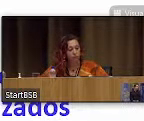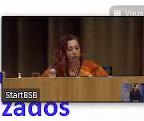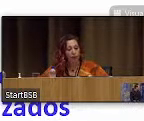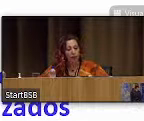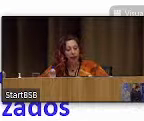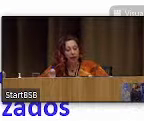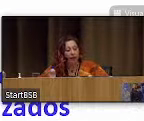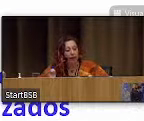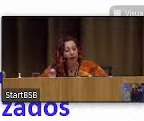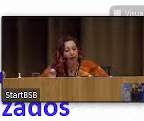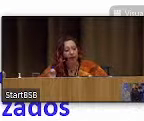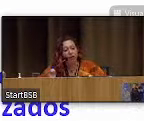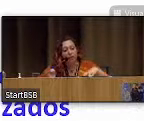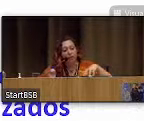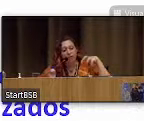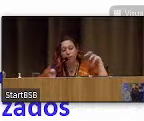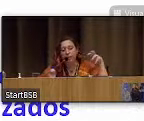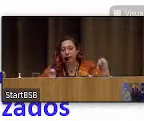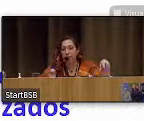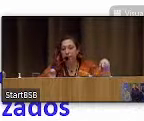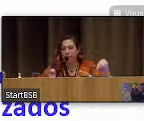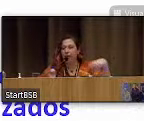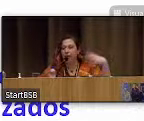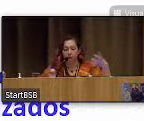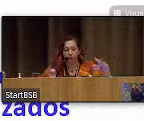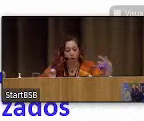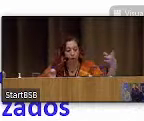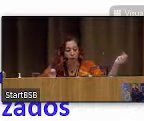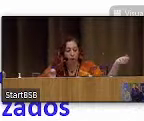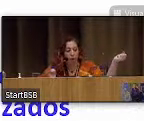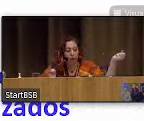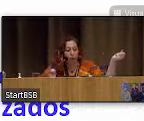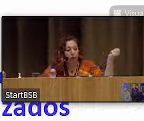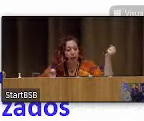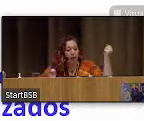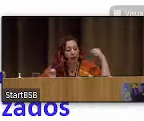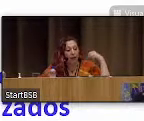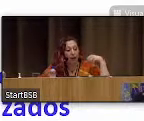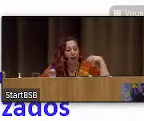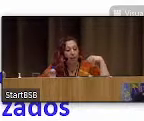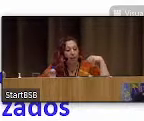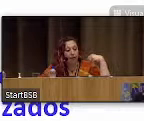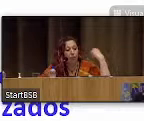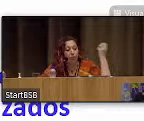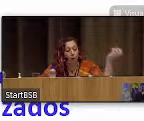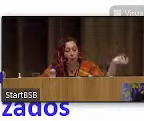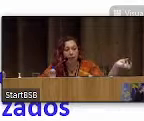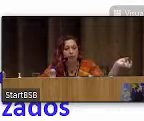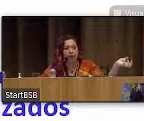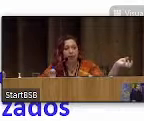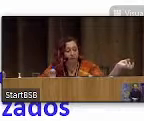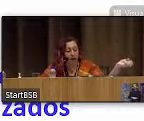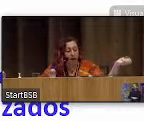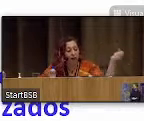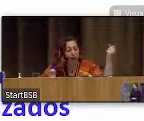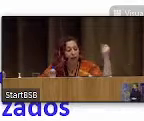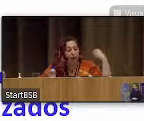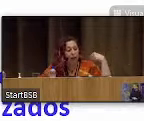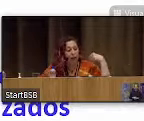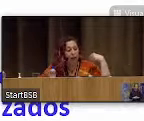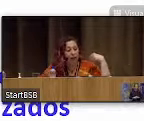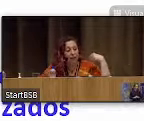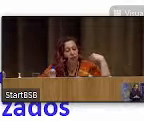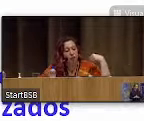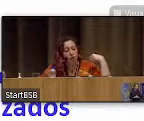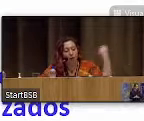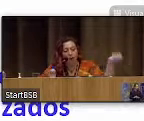about 3.6 days. For those patients that died, the average age